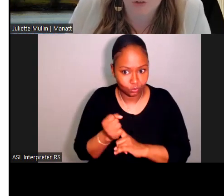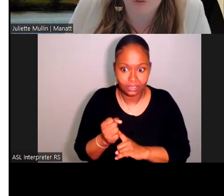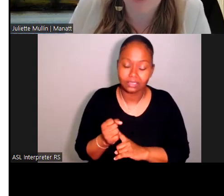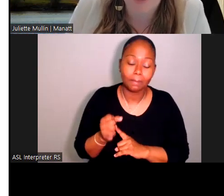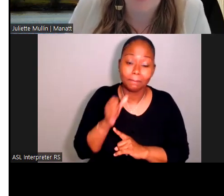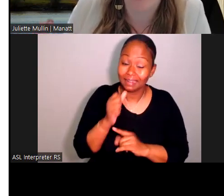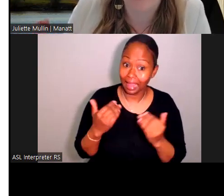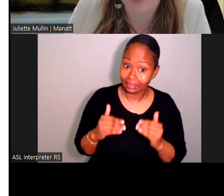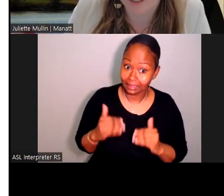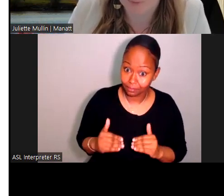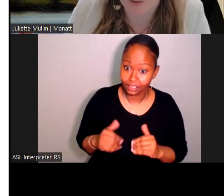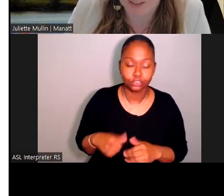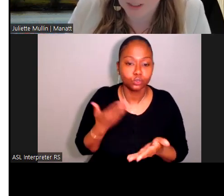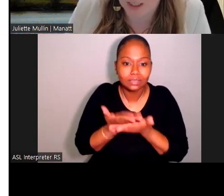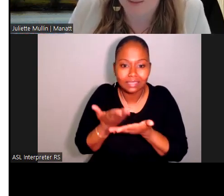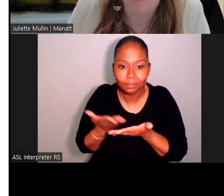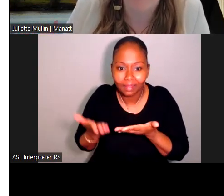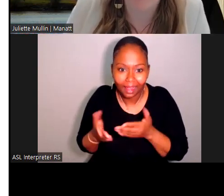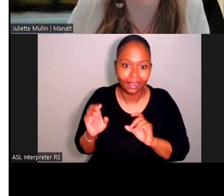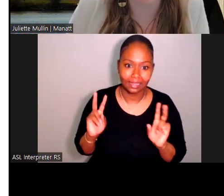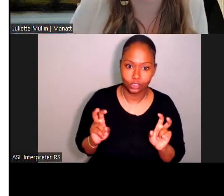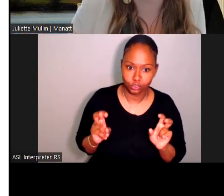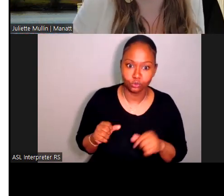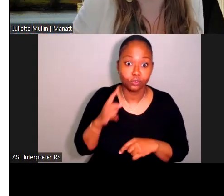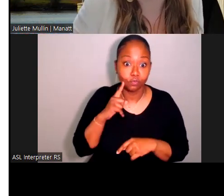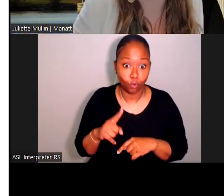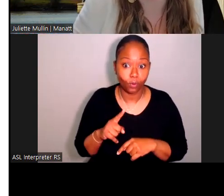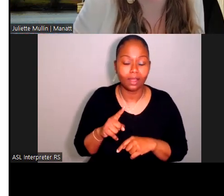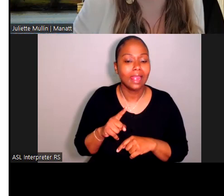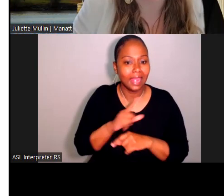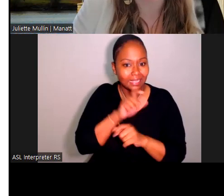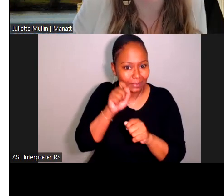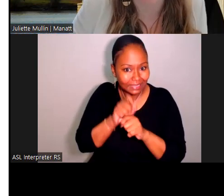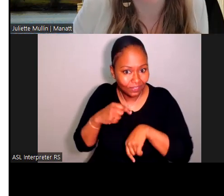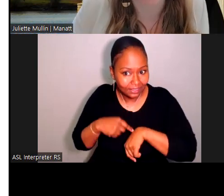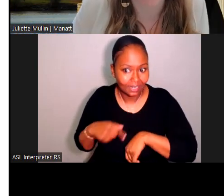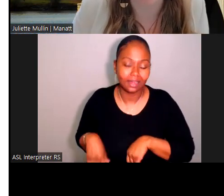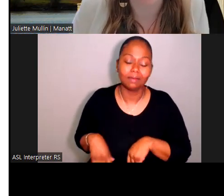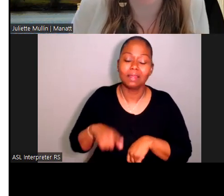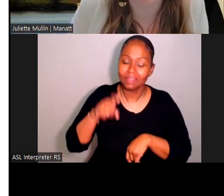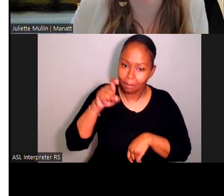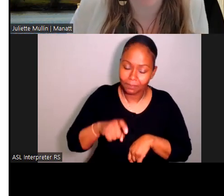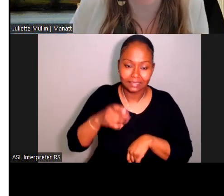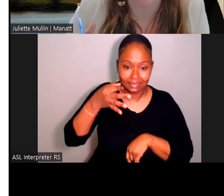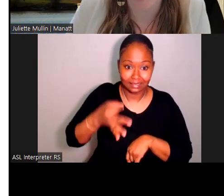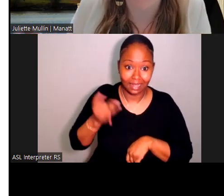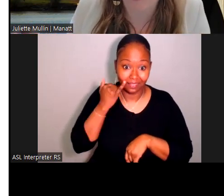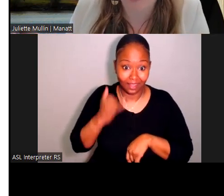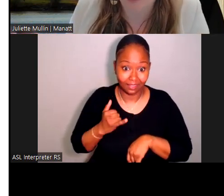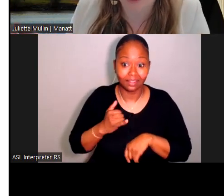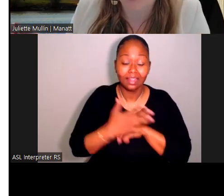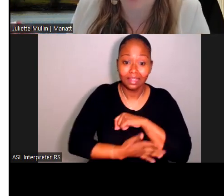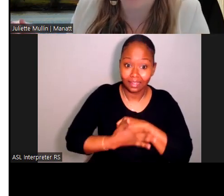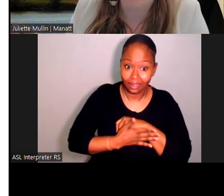supply issues for an extended period of time, safety protocols for visitors must be determined at the county, city, or state level, not